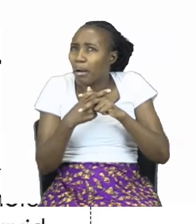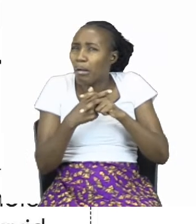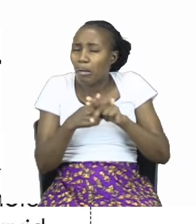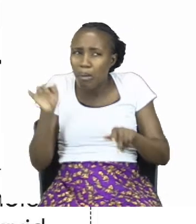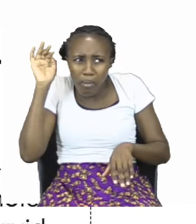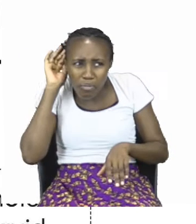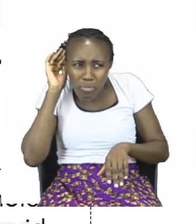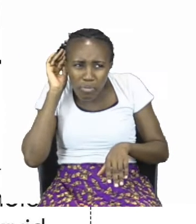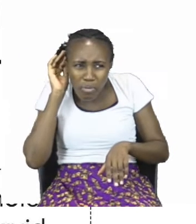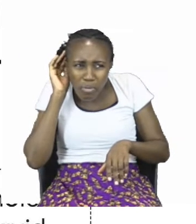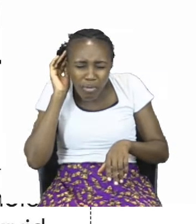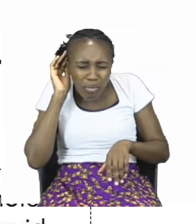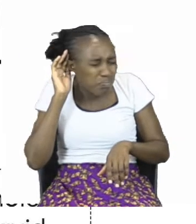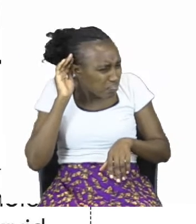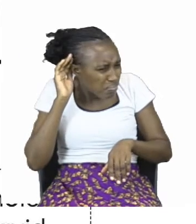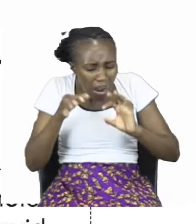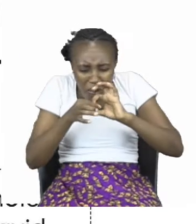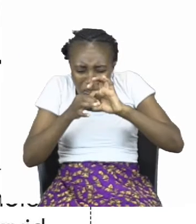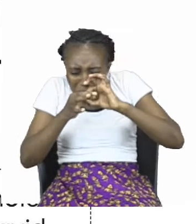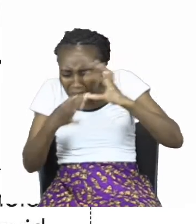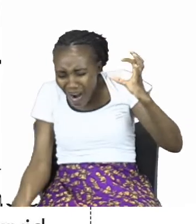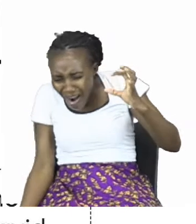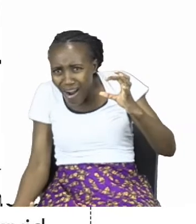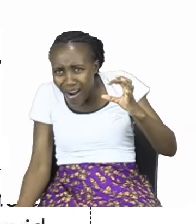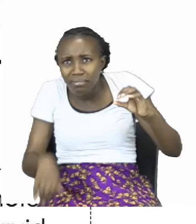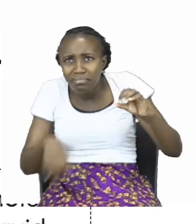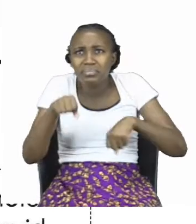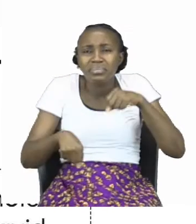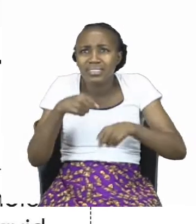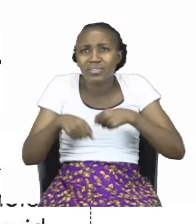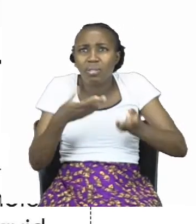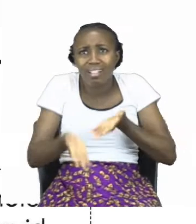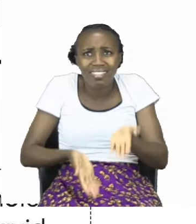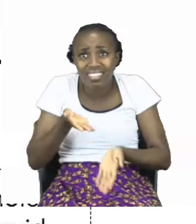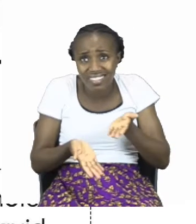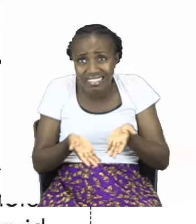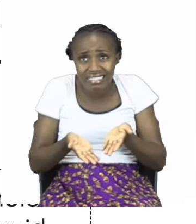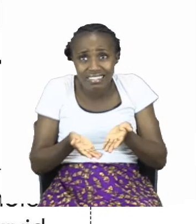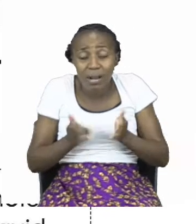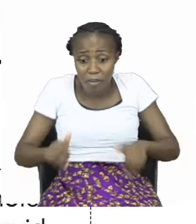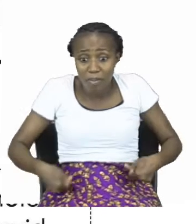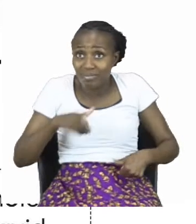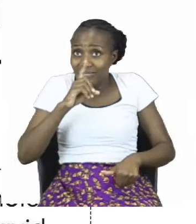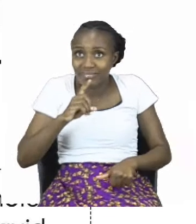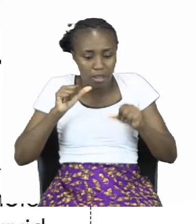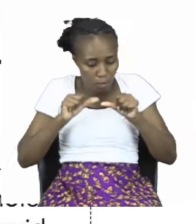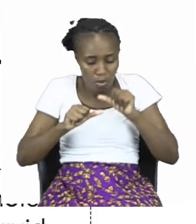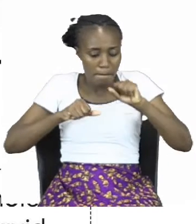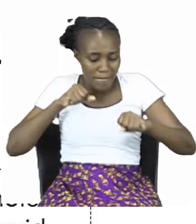The chain had fallen off his bicycle. David kept on pedaling